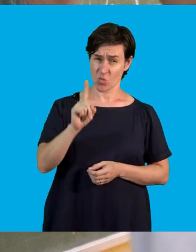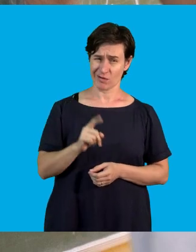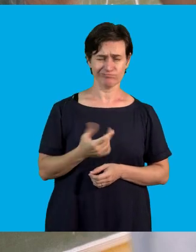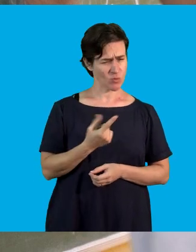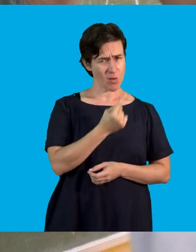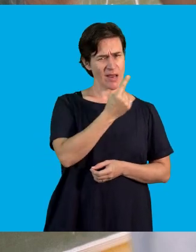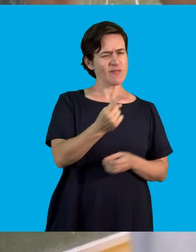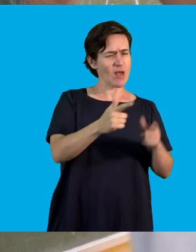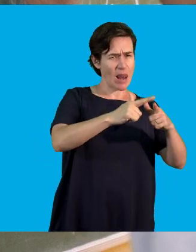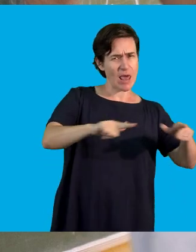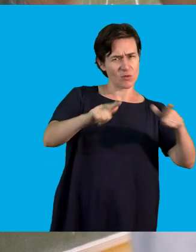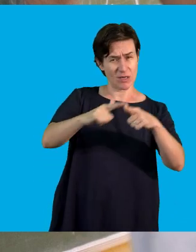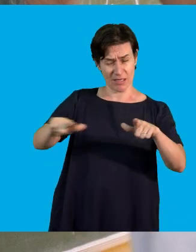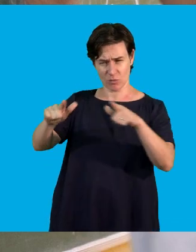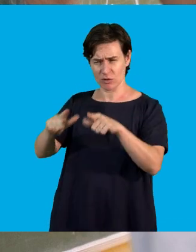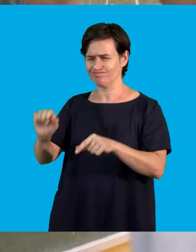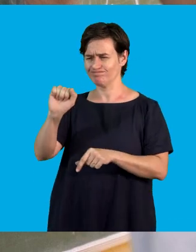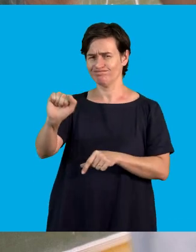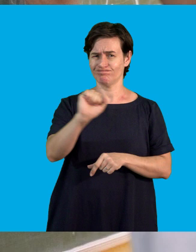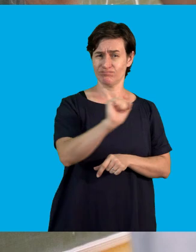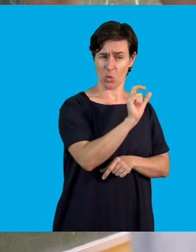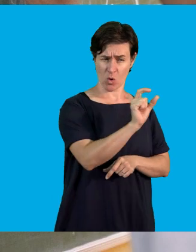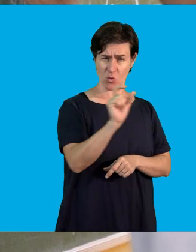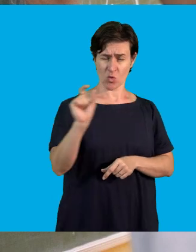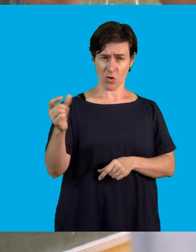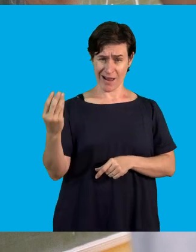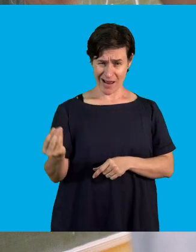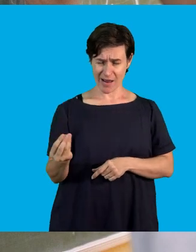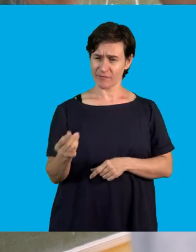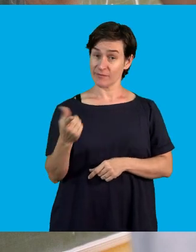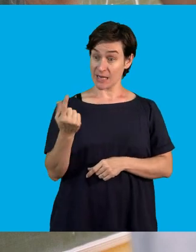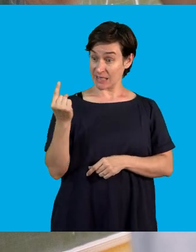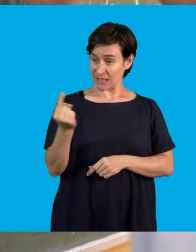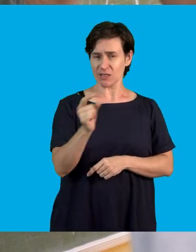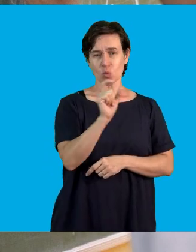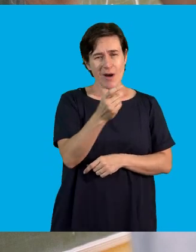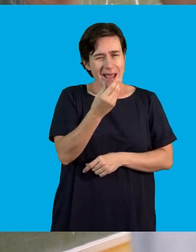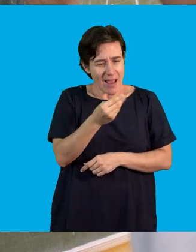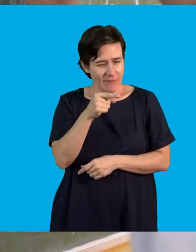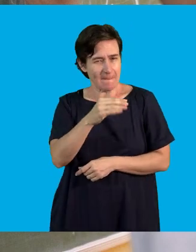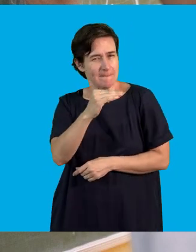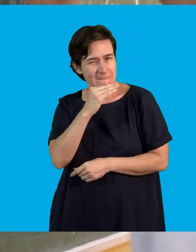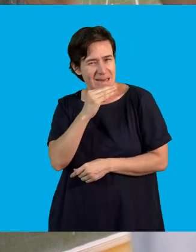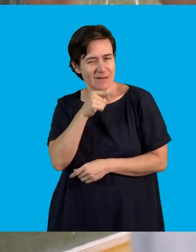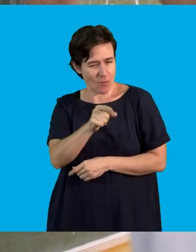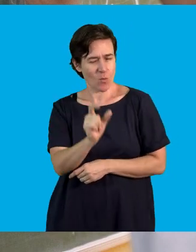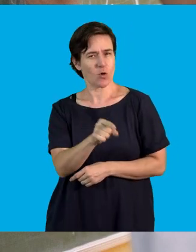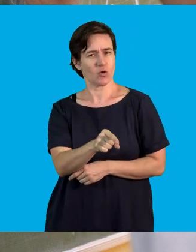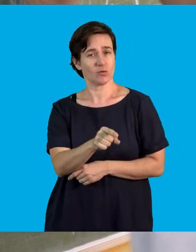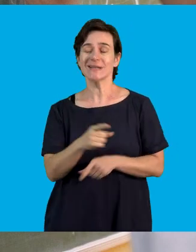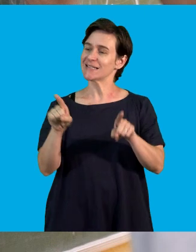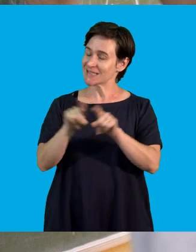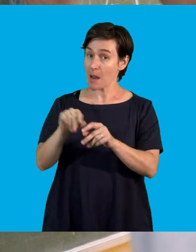did you know that as much as each word in the spoken language has a meaning and